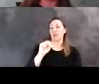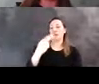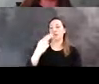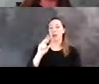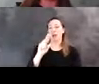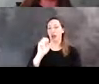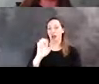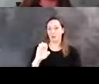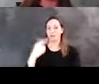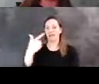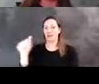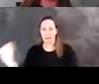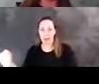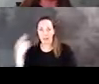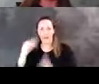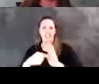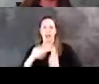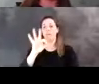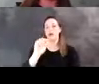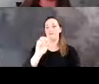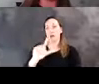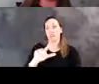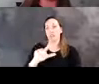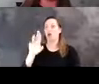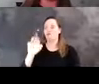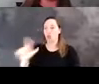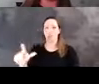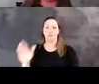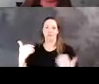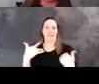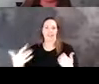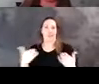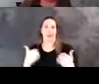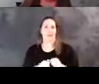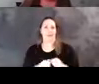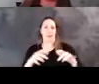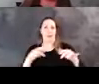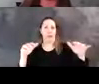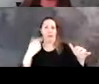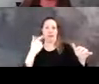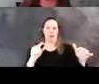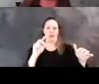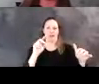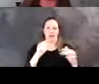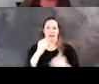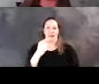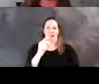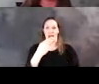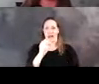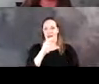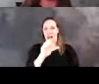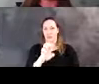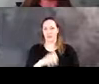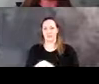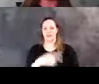For example, fossil fuels release a lot of greenhouse gases. So stopping that emission at the source and sequestering